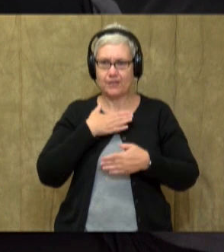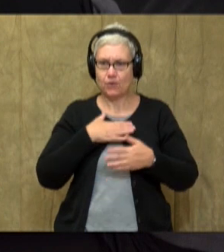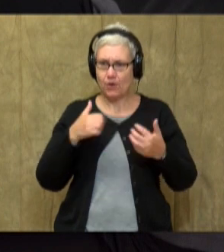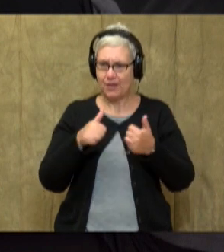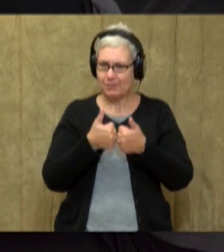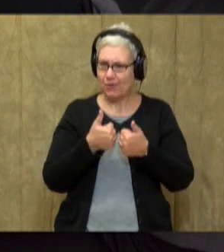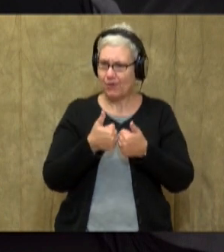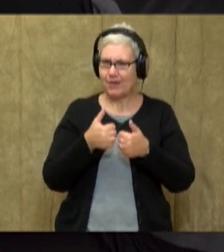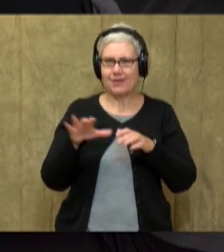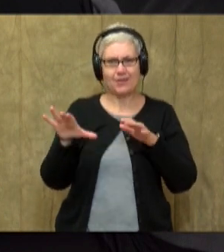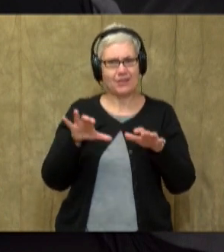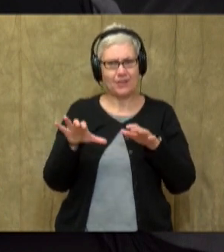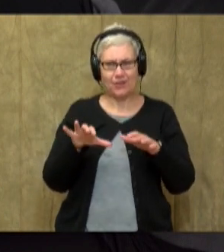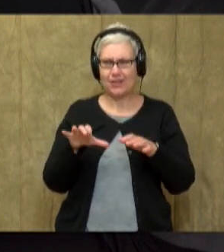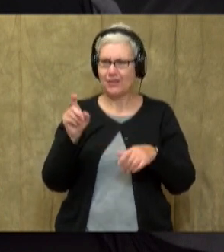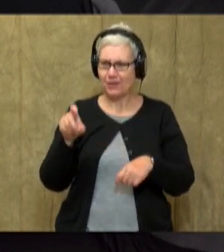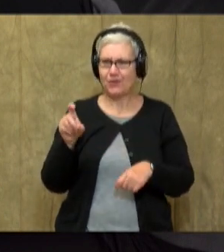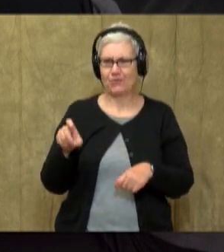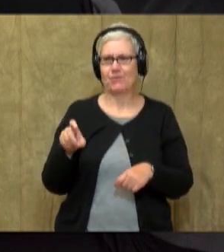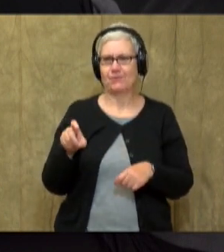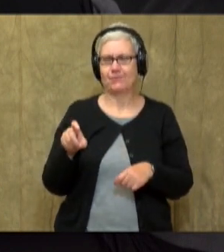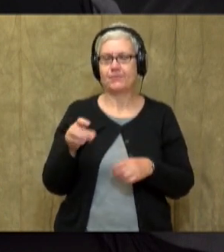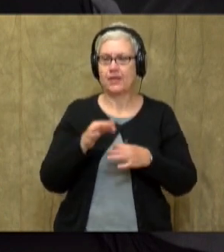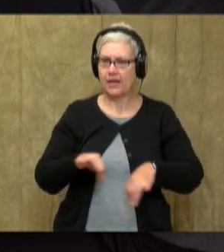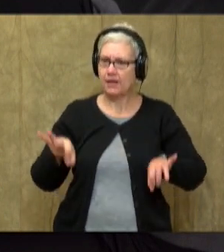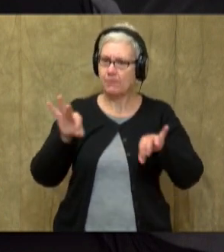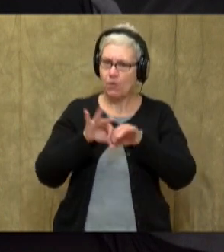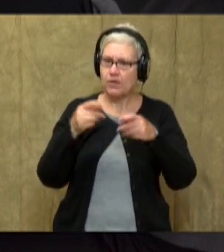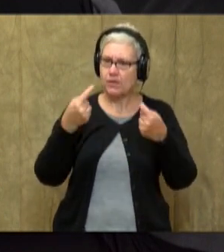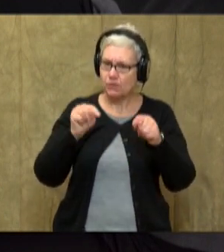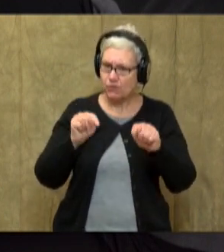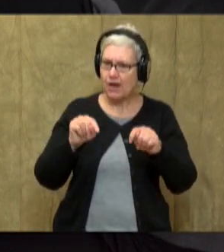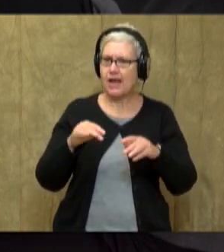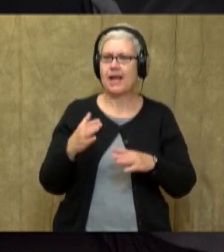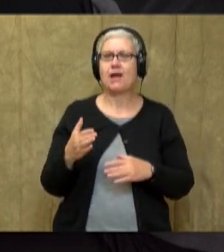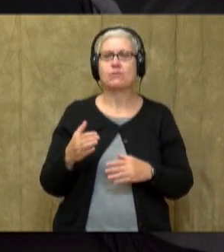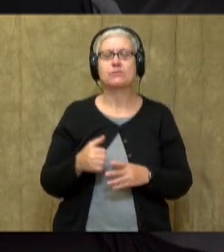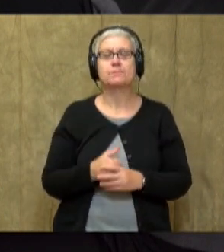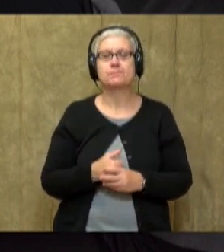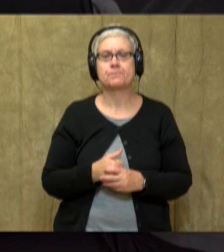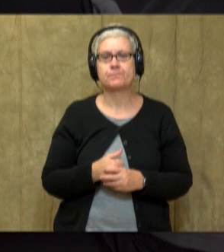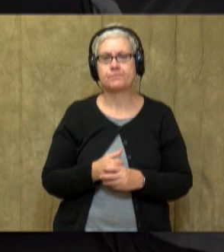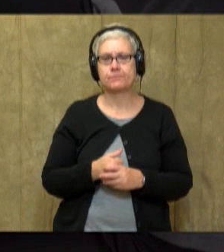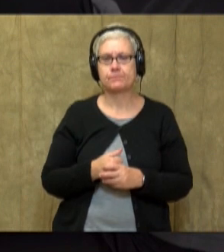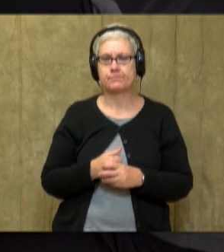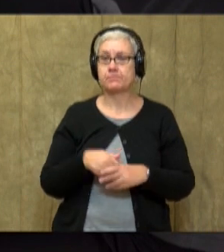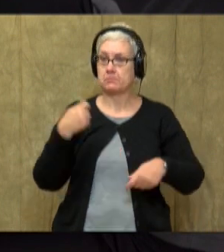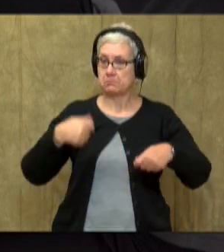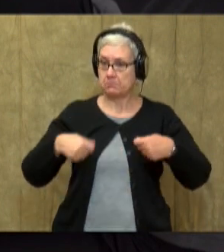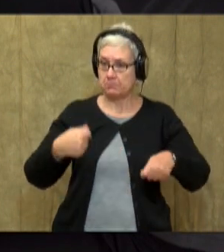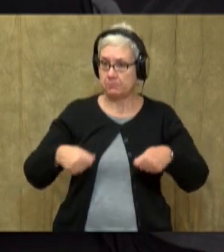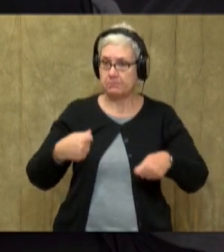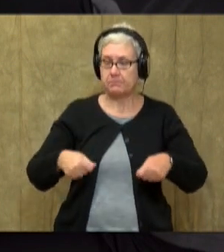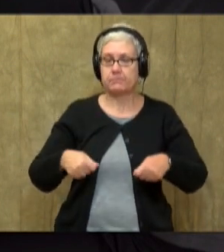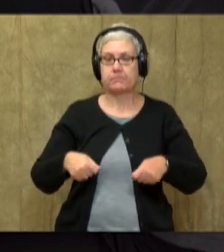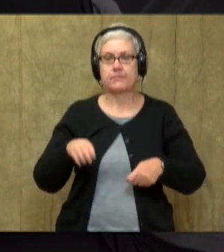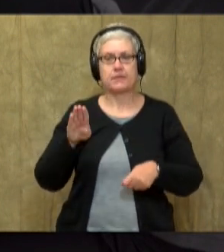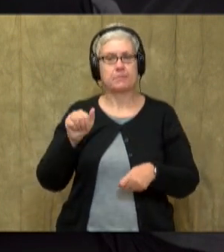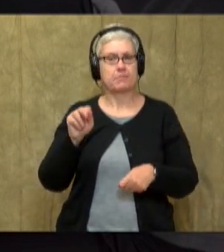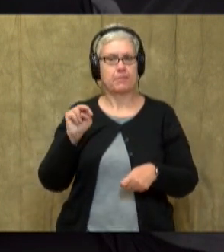something that you want to do, then that's really important to try out for those teams and to get involved in that. Also, band. Band